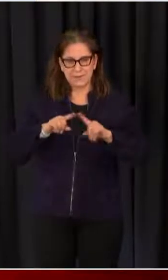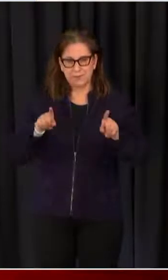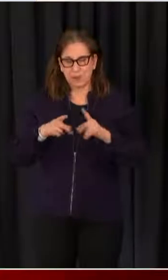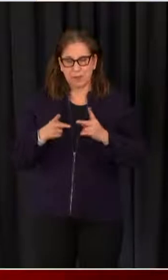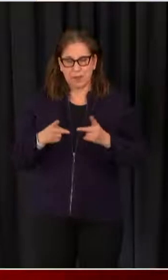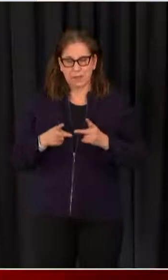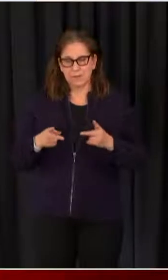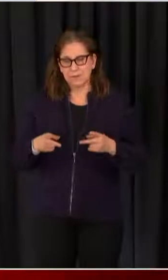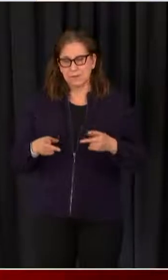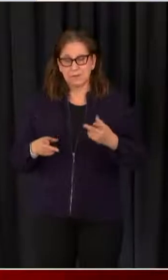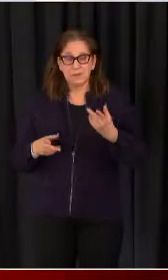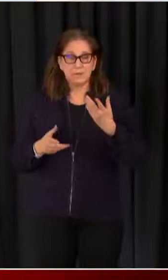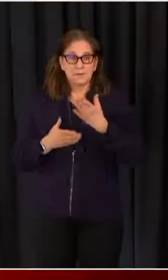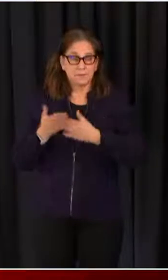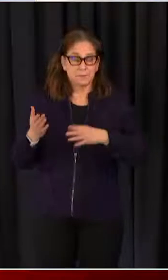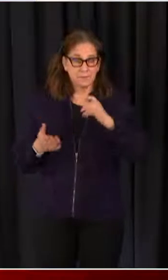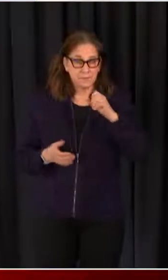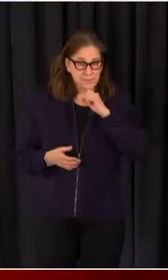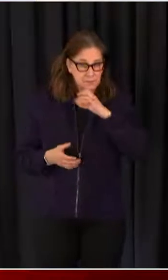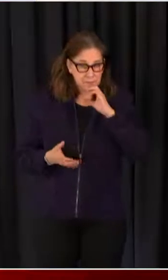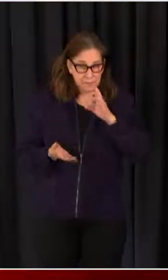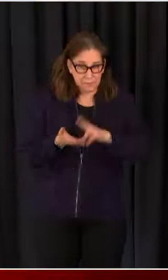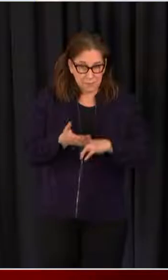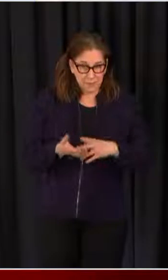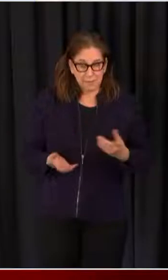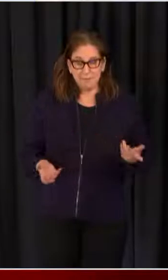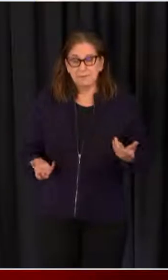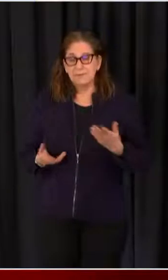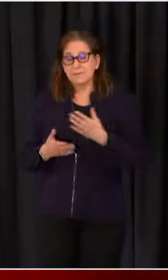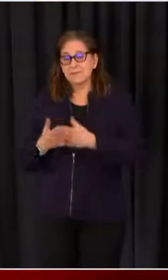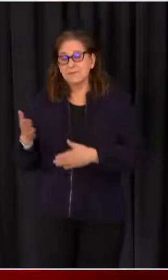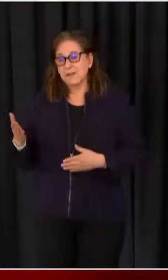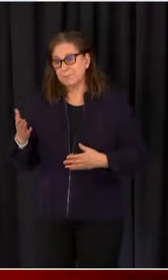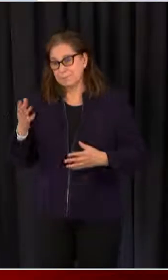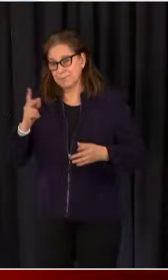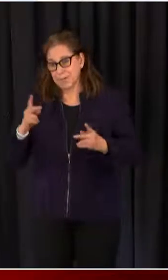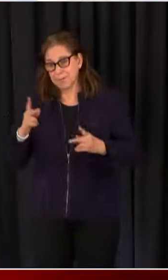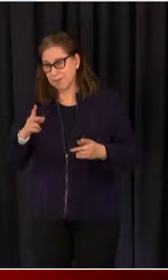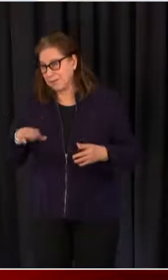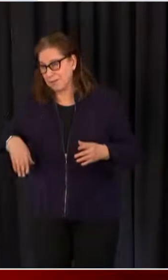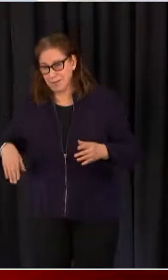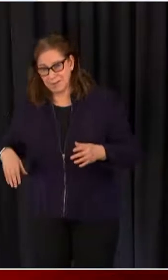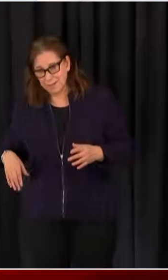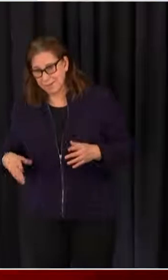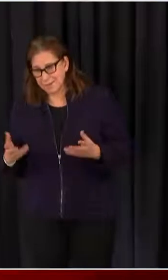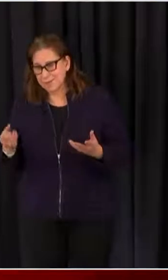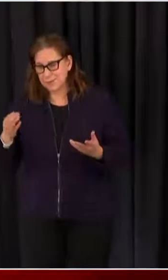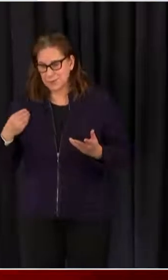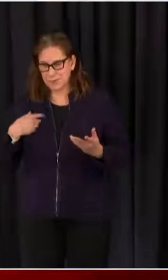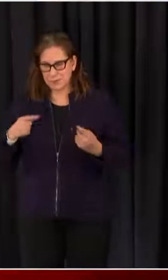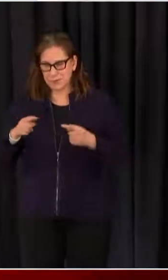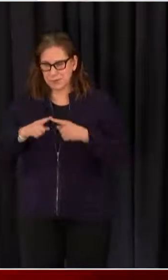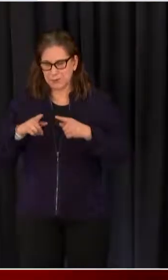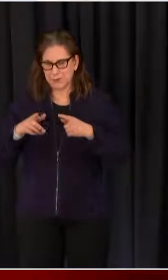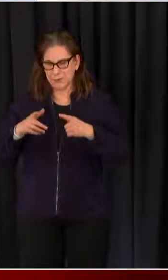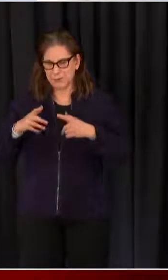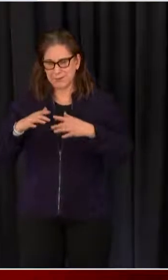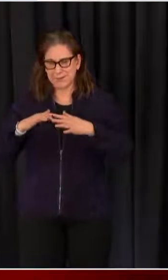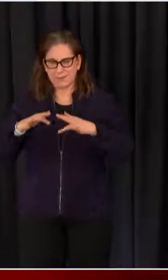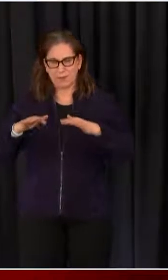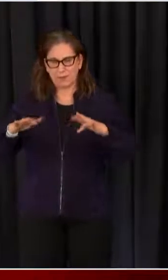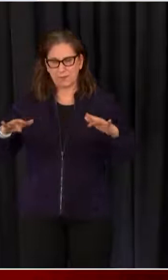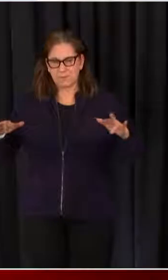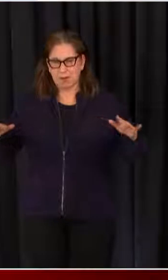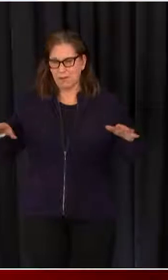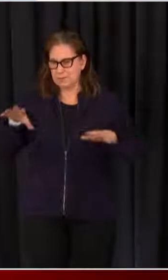are signed up or fewer seniors still need left to be vaccinated, so I don't have to account so many for that phase. I may be able to give more